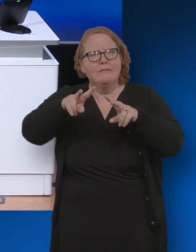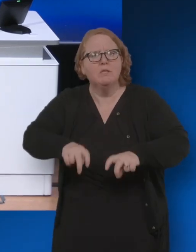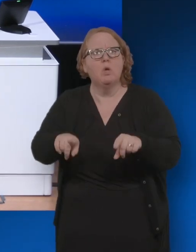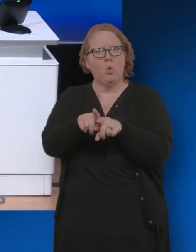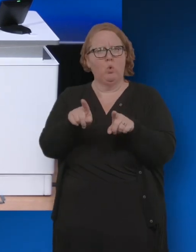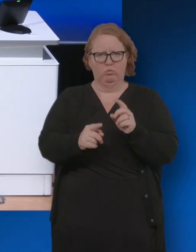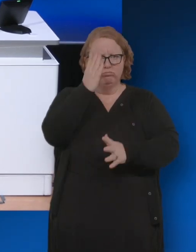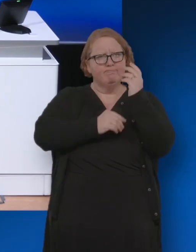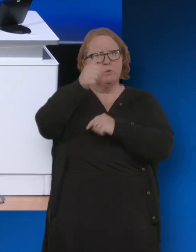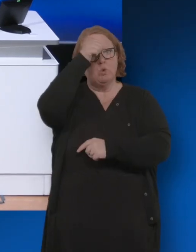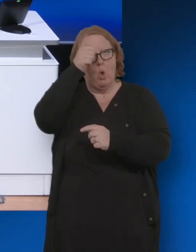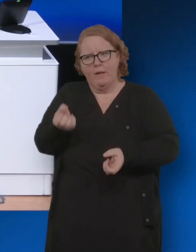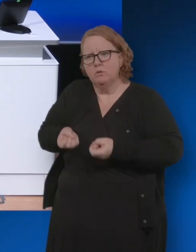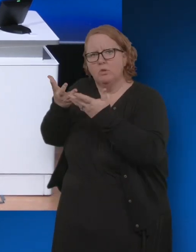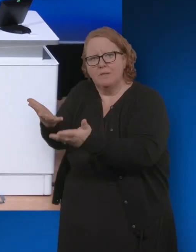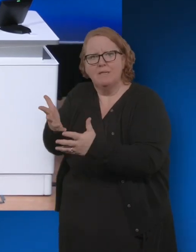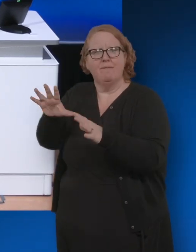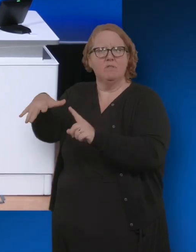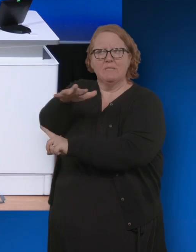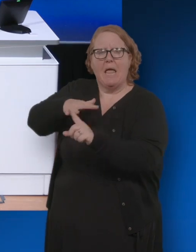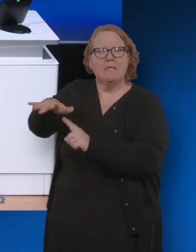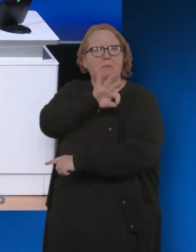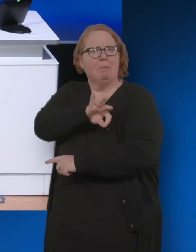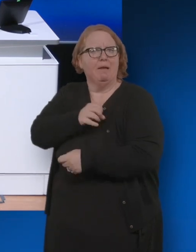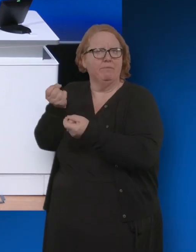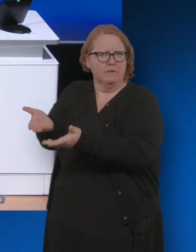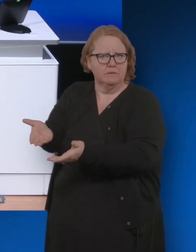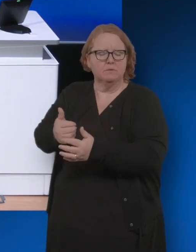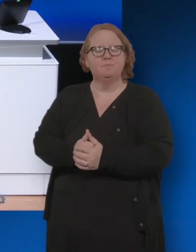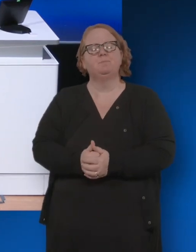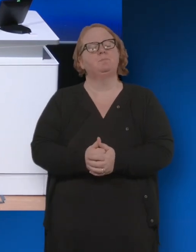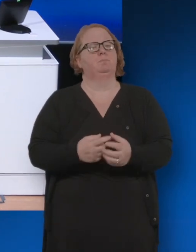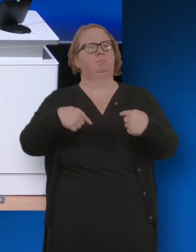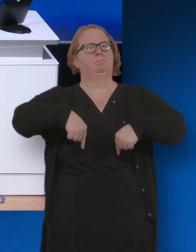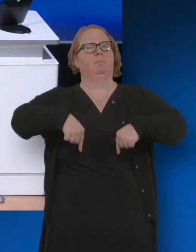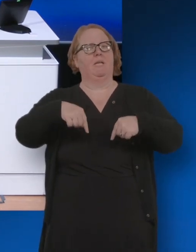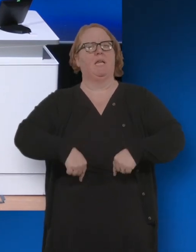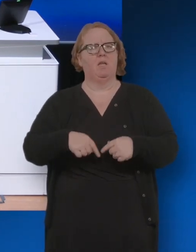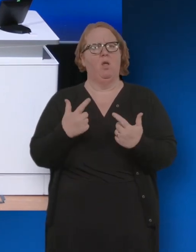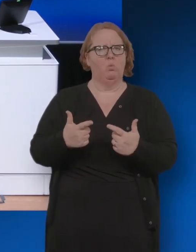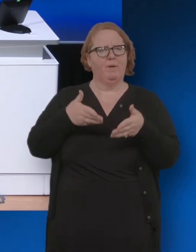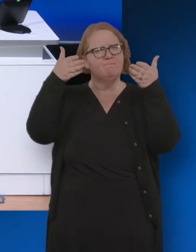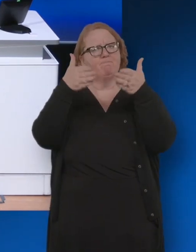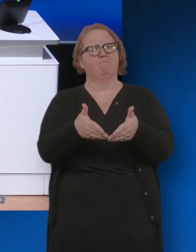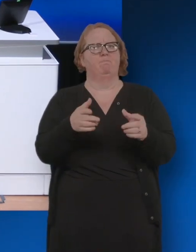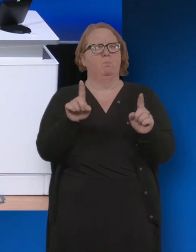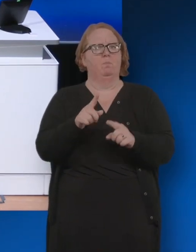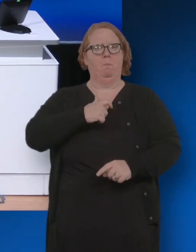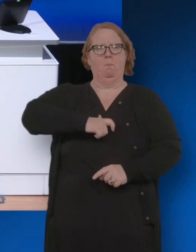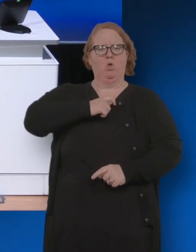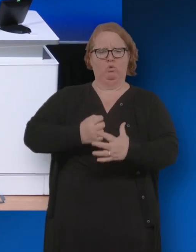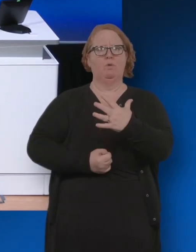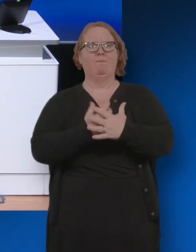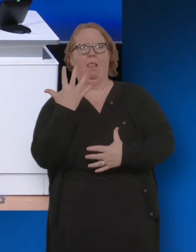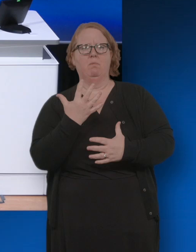knowledge for the benefit of society. And actually, we're a place that puts an emphasis on personal